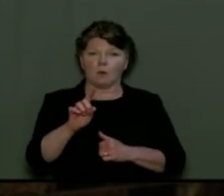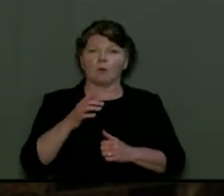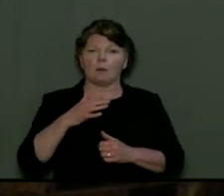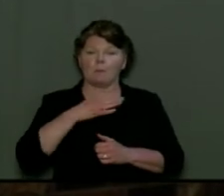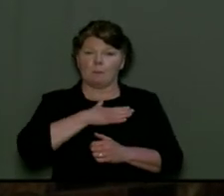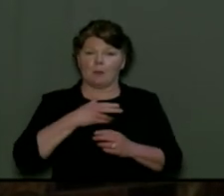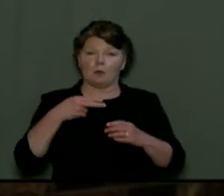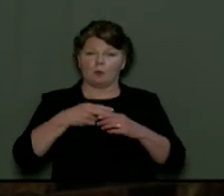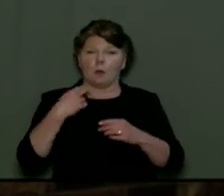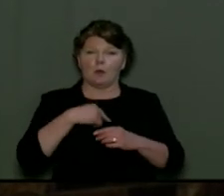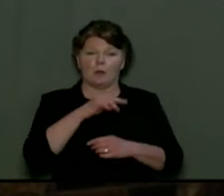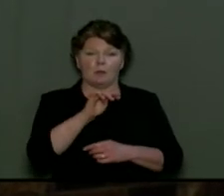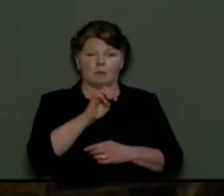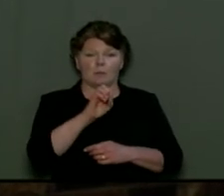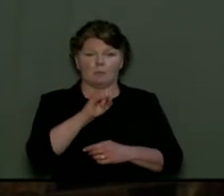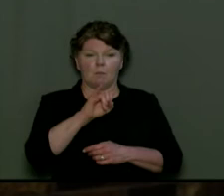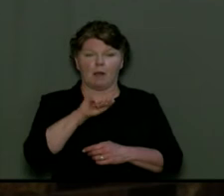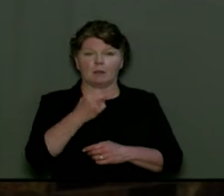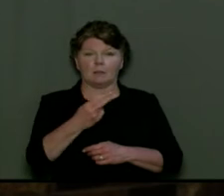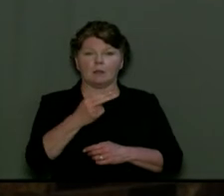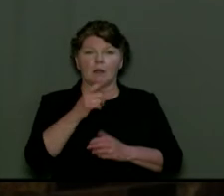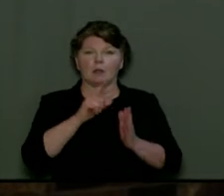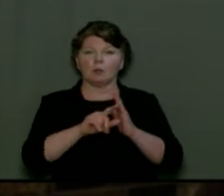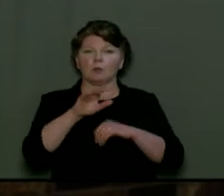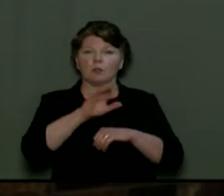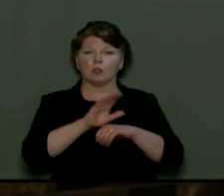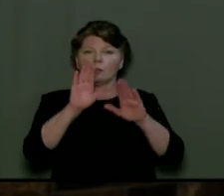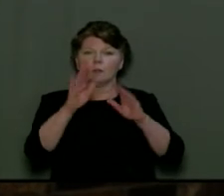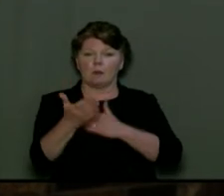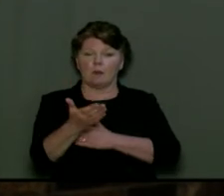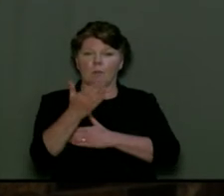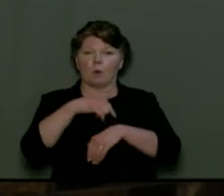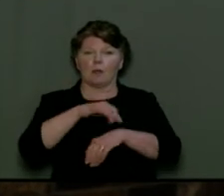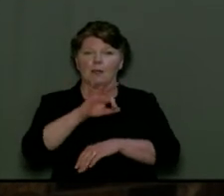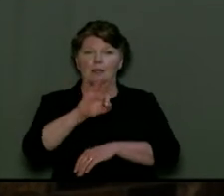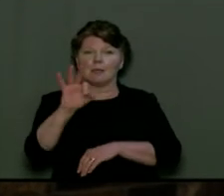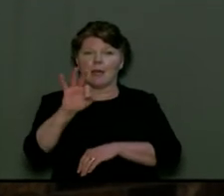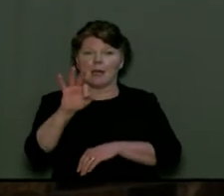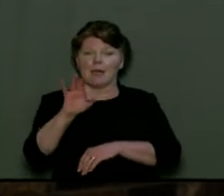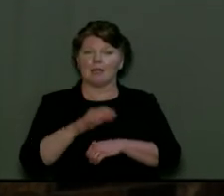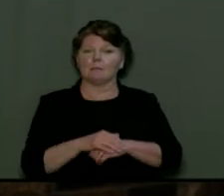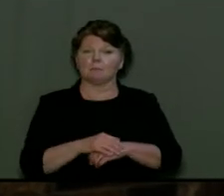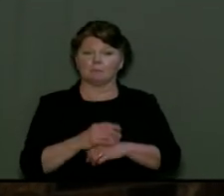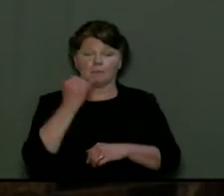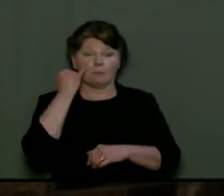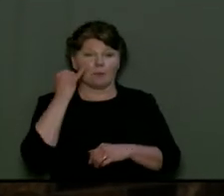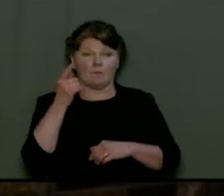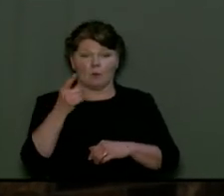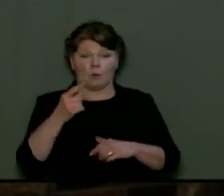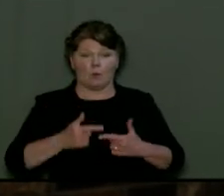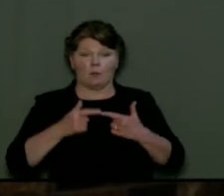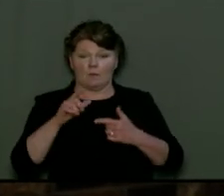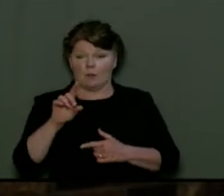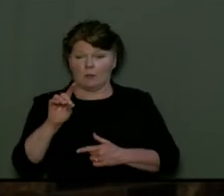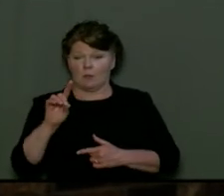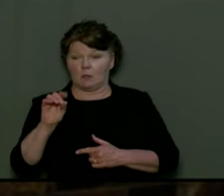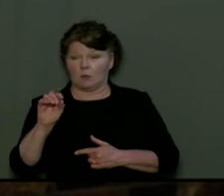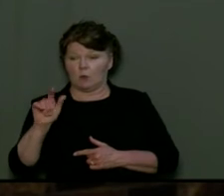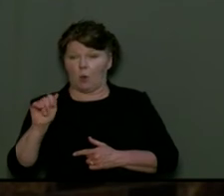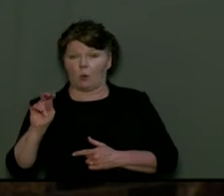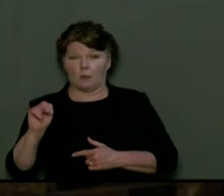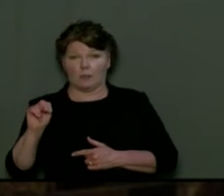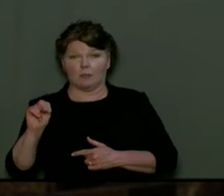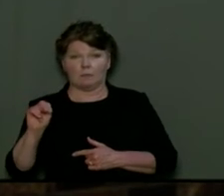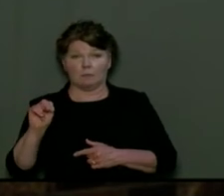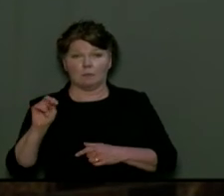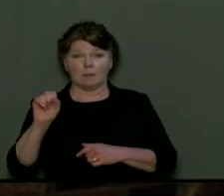at Messiah Lutheran Church on Sunday morning at 9 a.m. If you are in Dolan, South Dakota, we'd